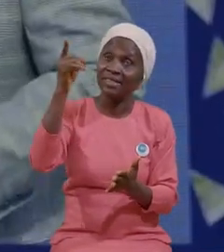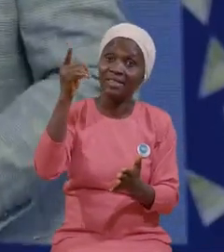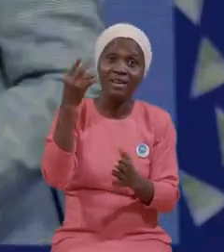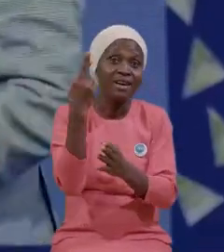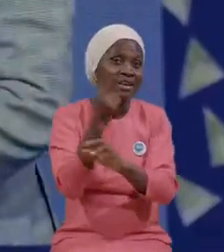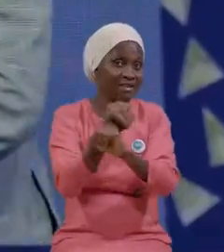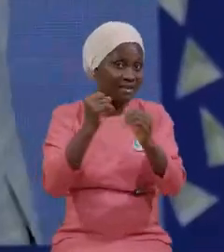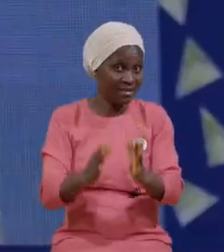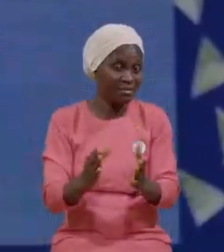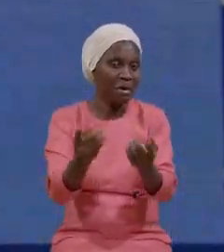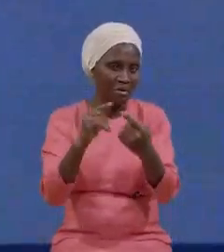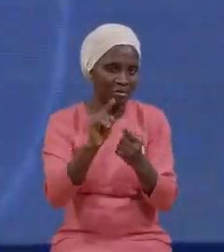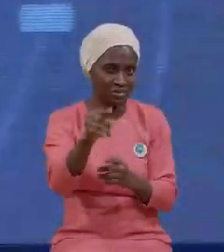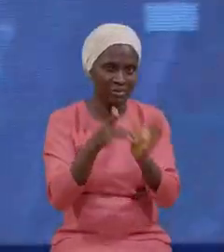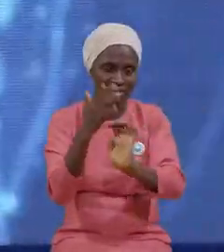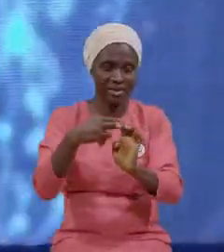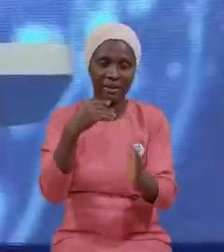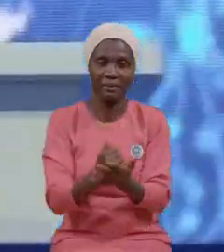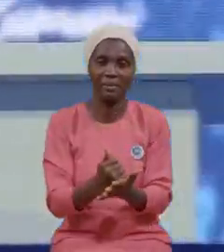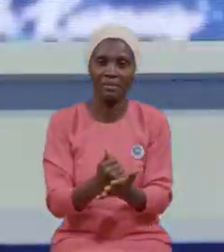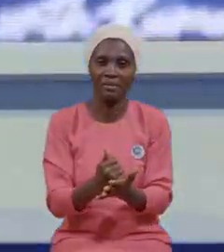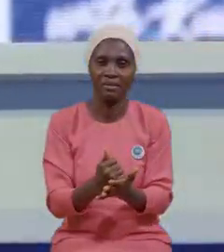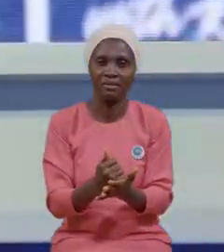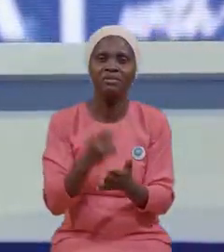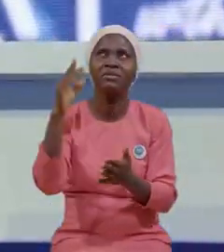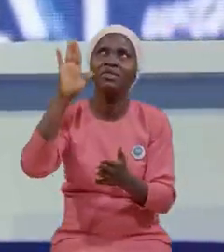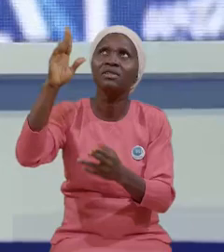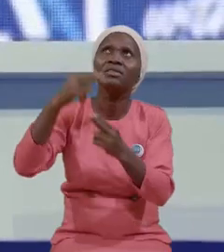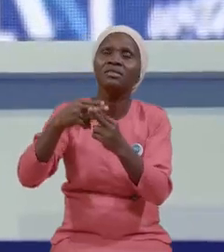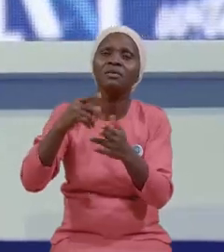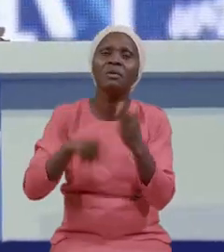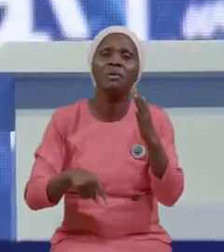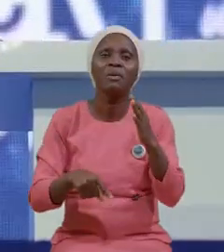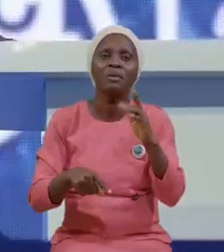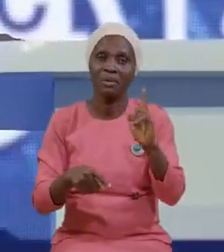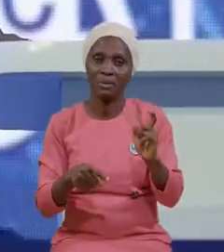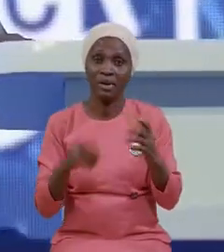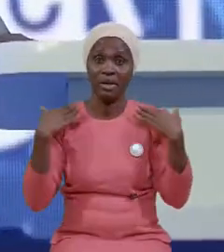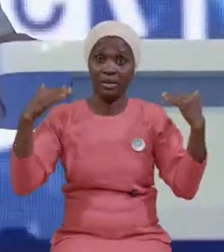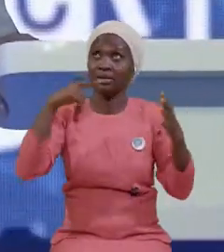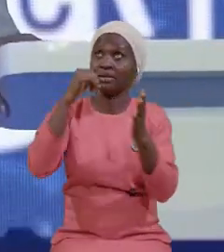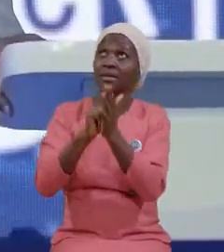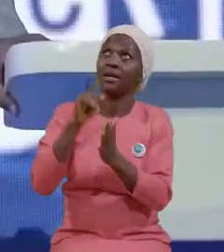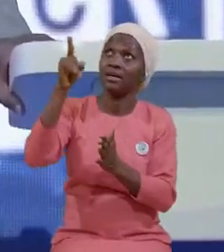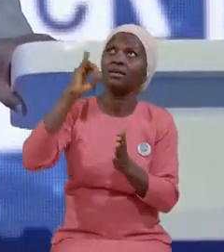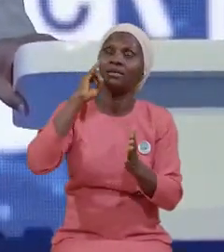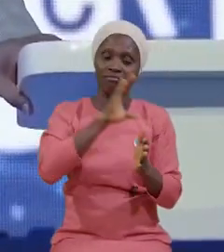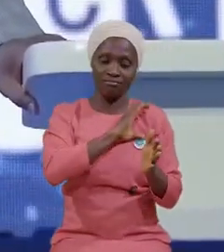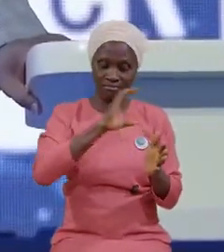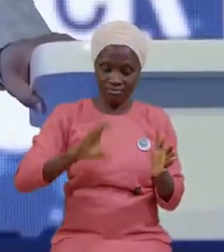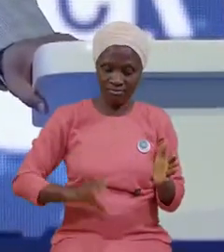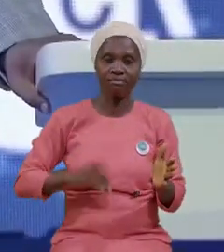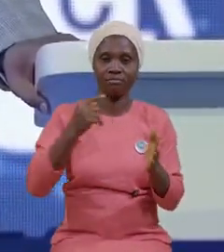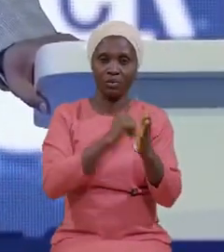has come to you. What's his name? The angel said, he is Christ the